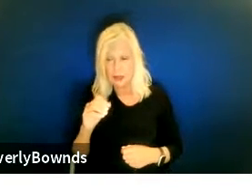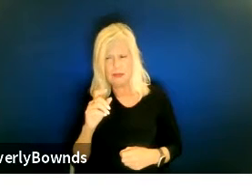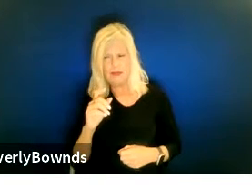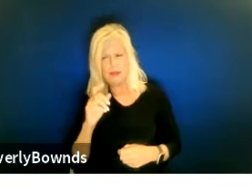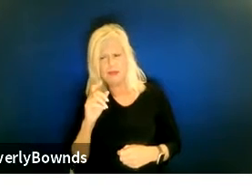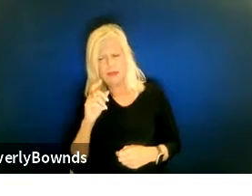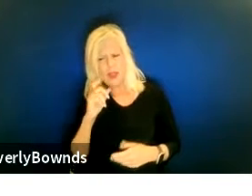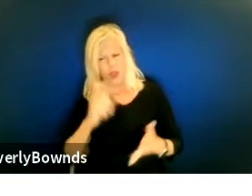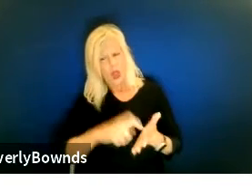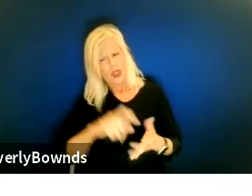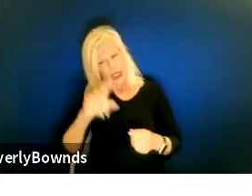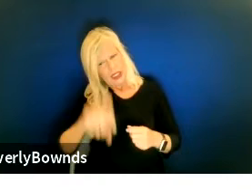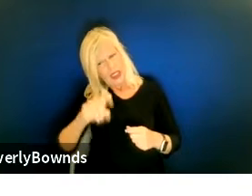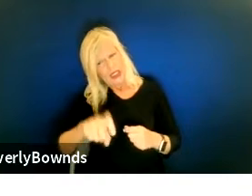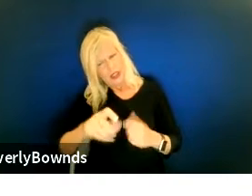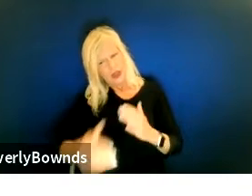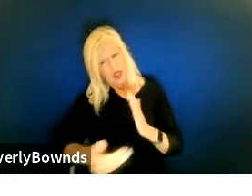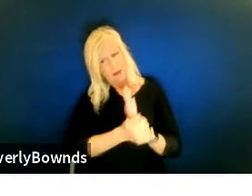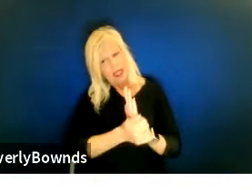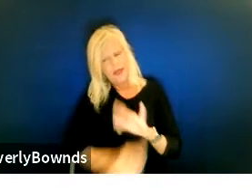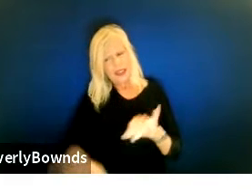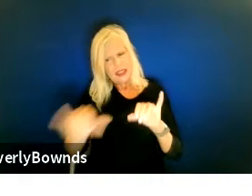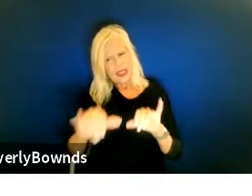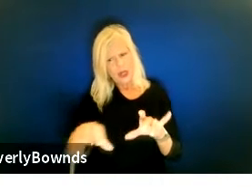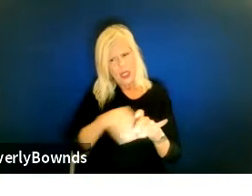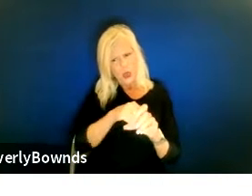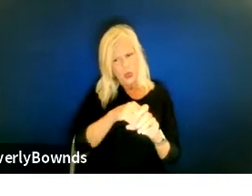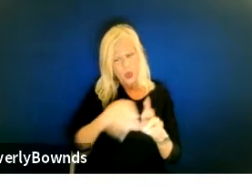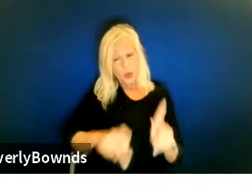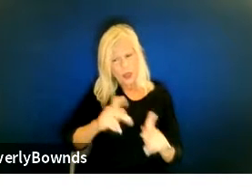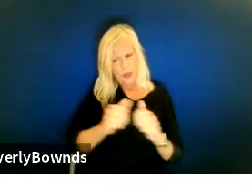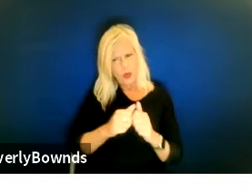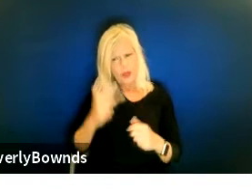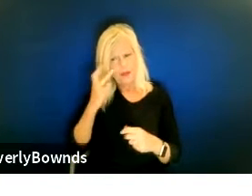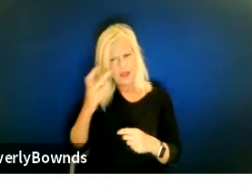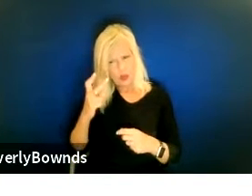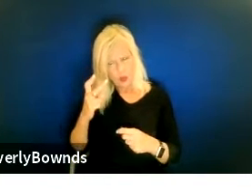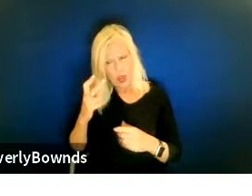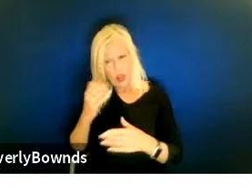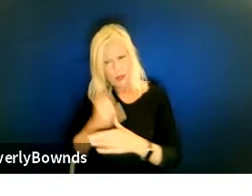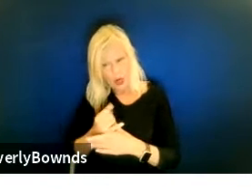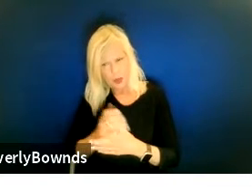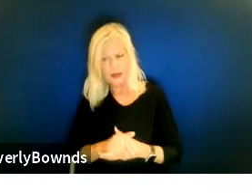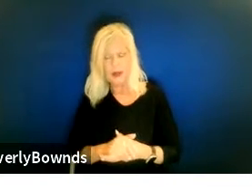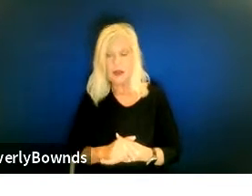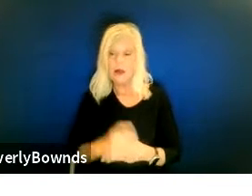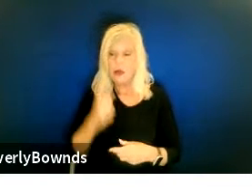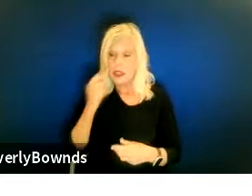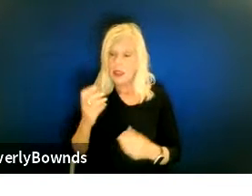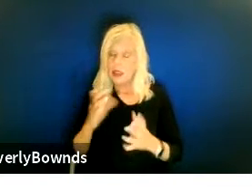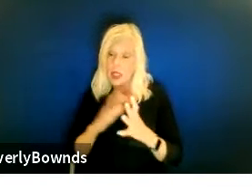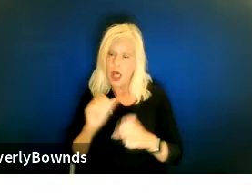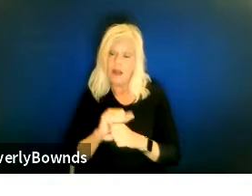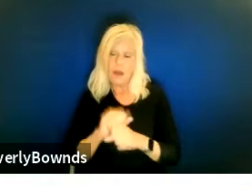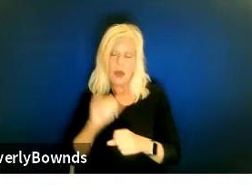need to amend the standards to include individuals with visual impairment. And because a lot of my work is